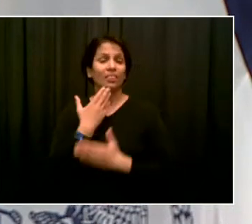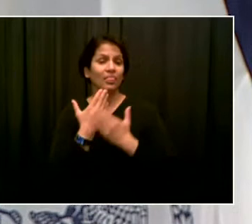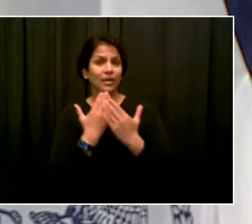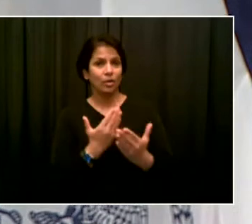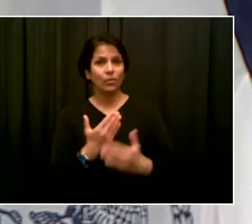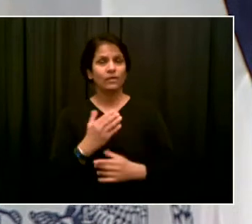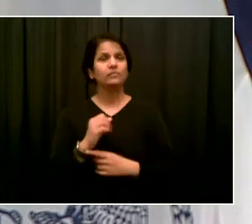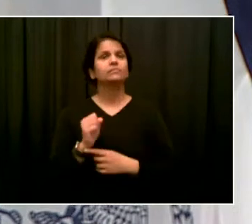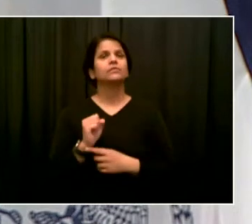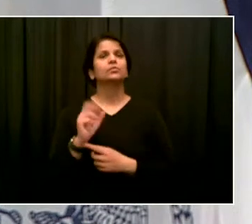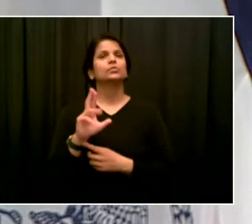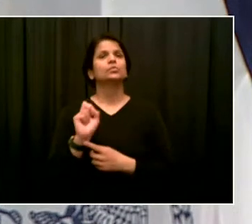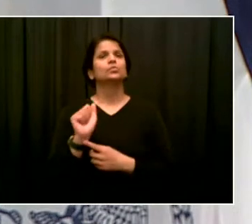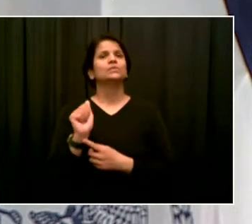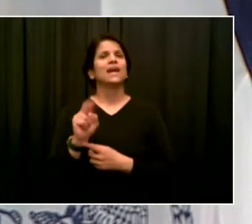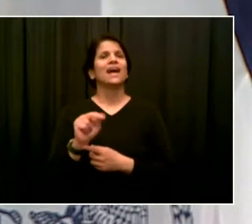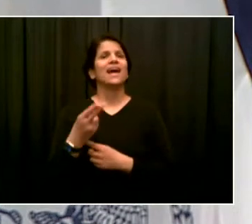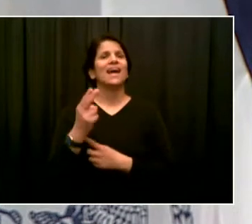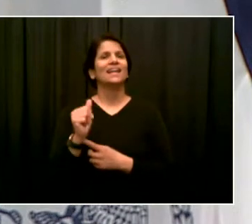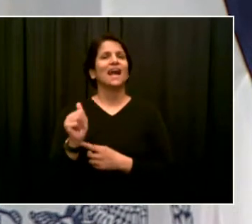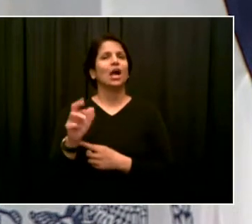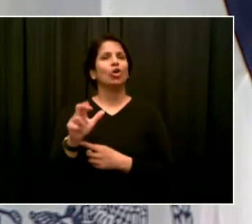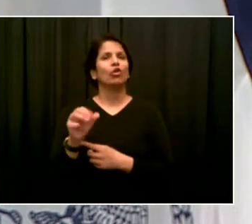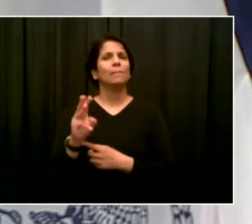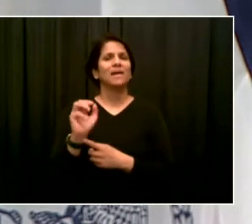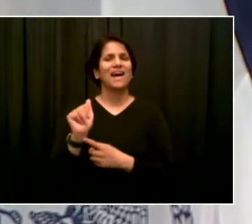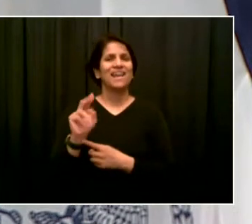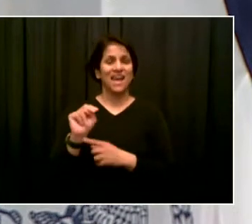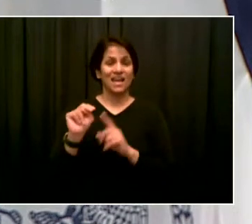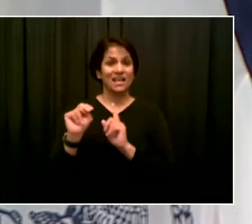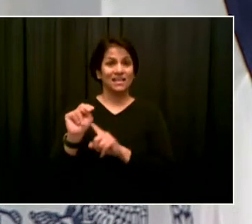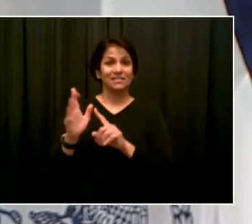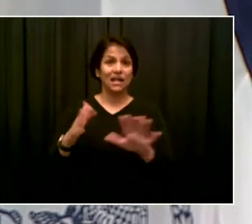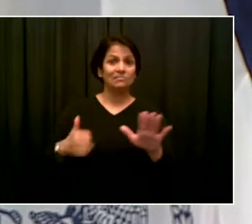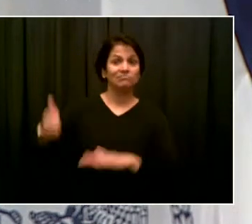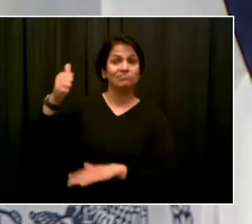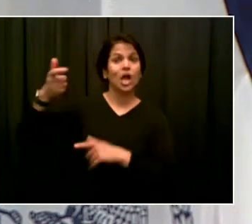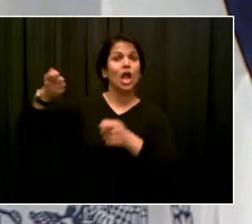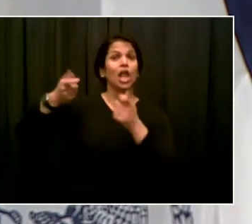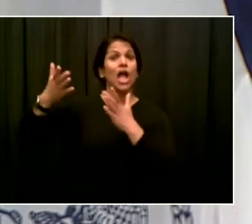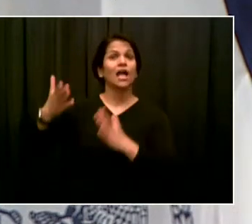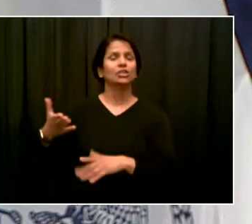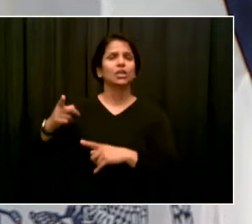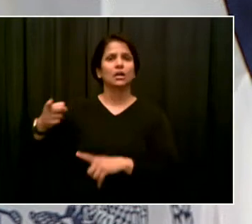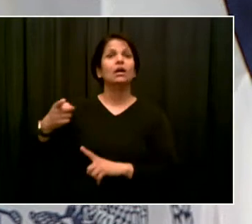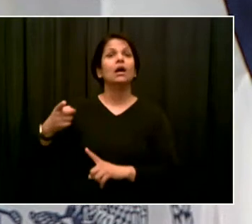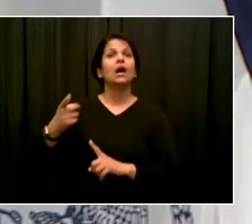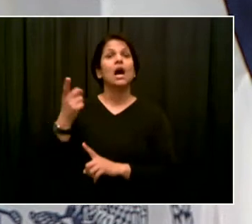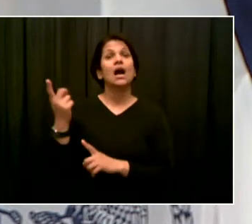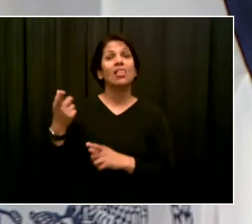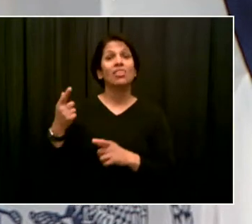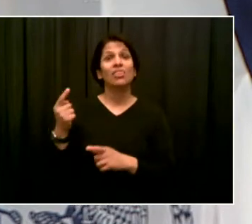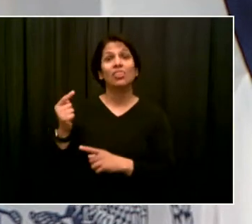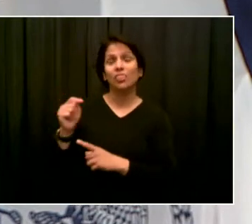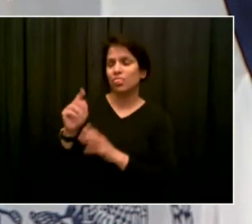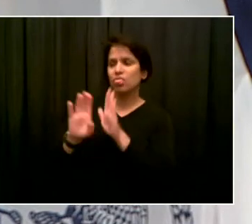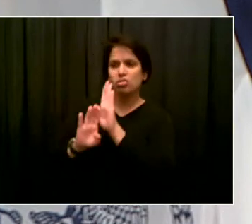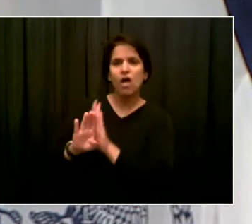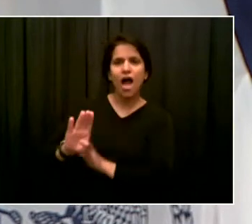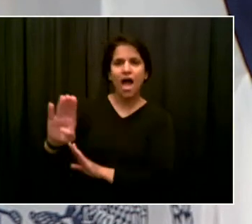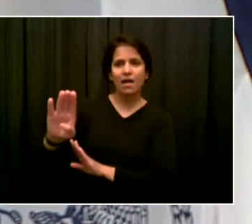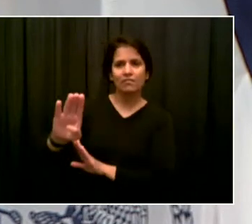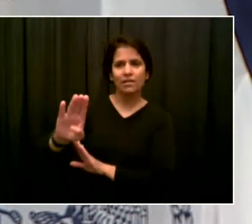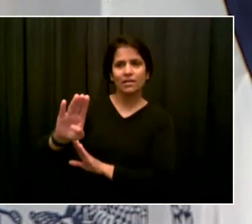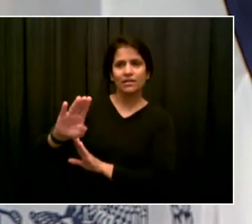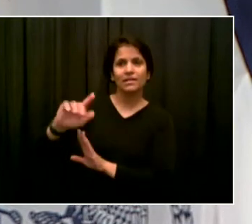work working with all the stakeholders to get us to this point where we really are convinced we have a great model. And as we